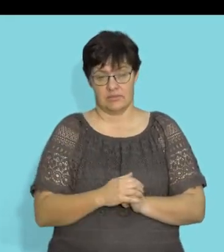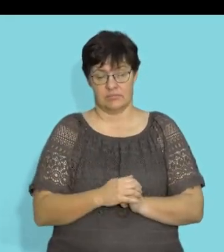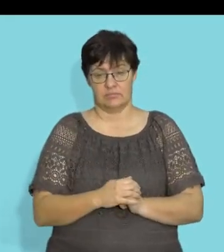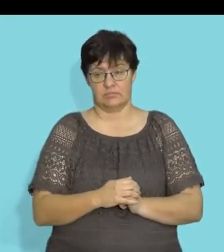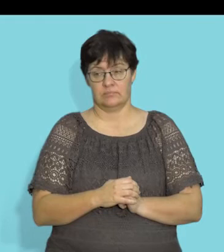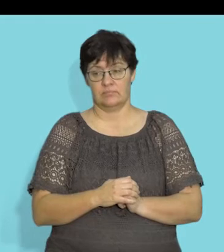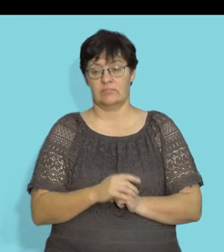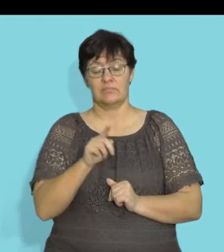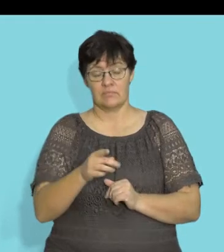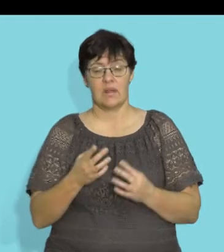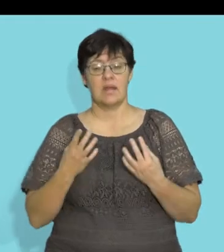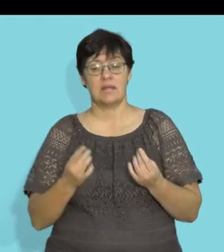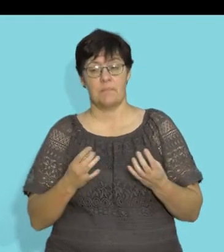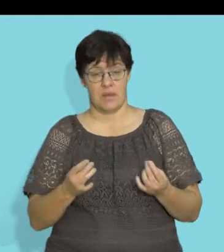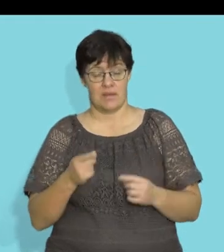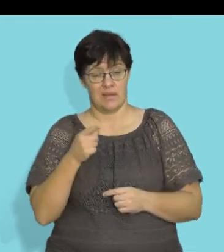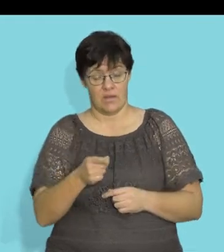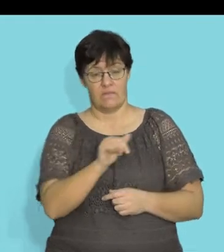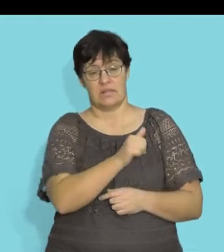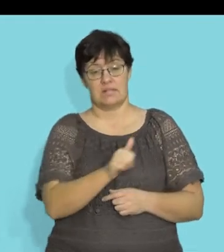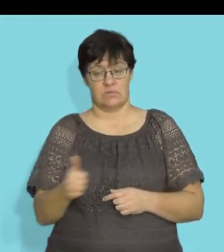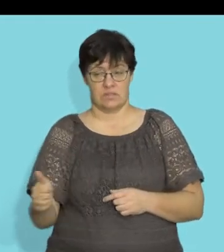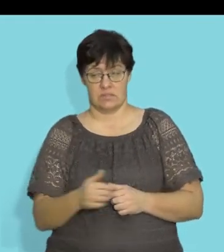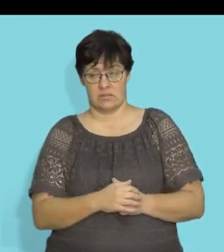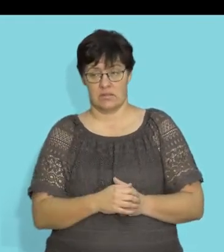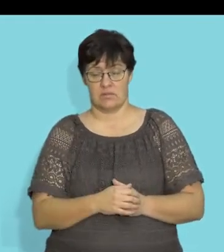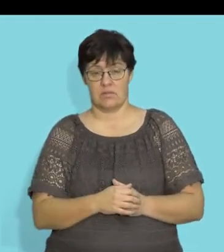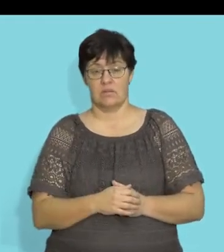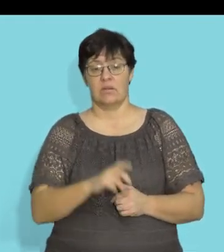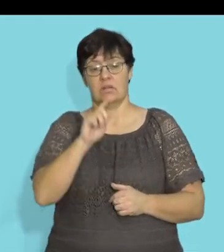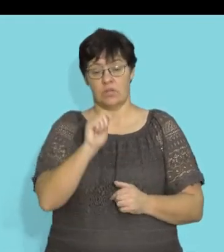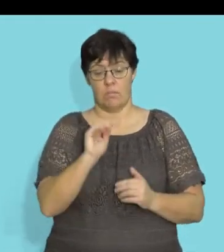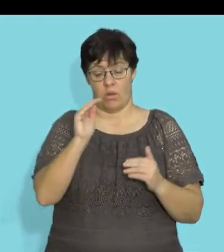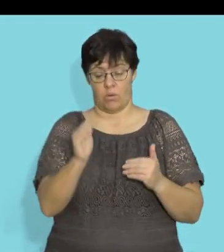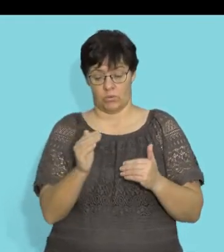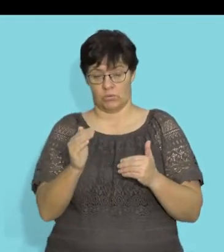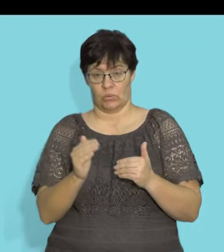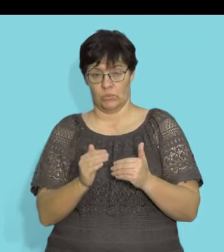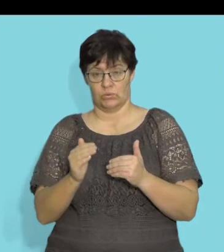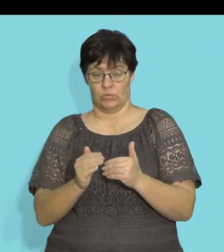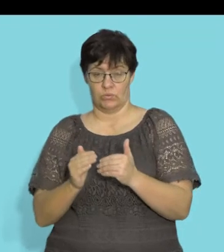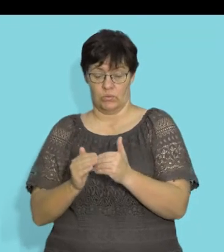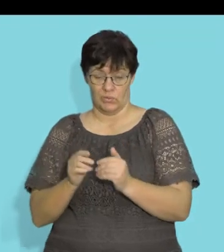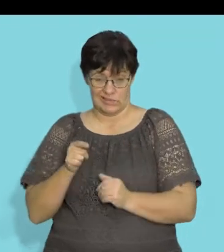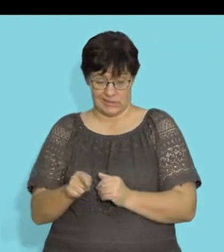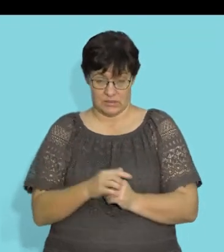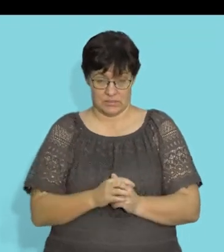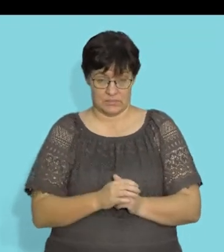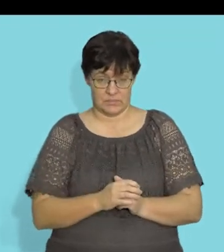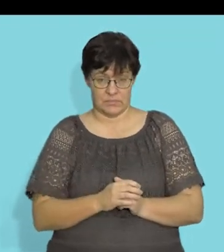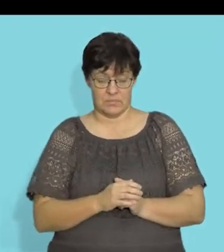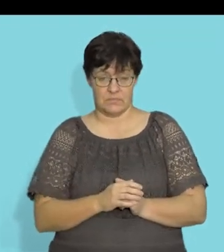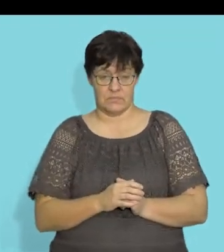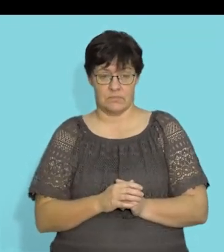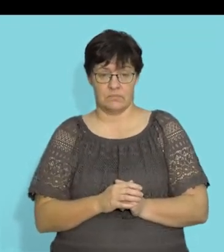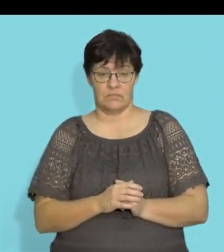60,75. So this is the number of this sequence that the terms are going to get closer and closer and